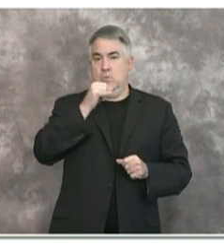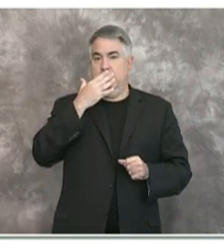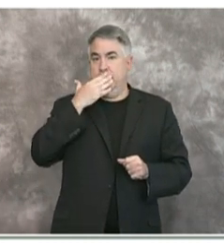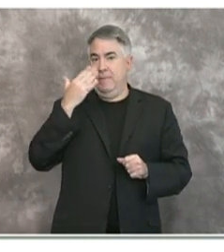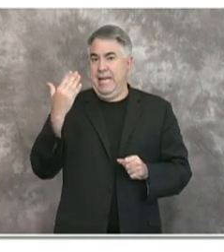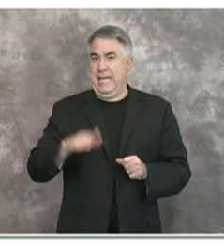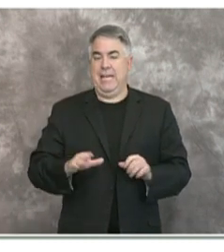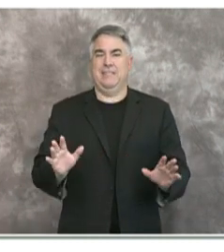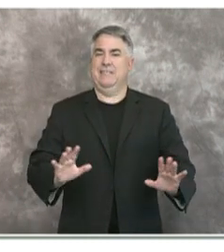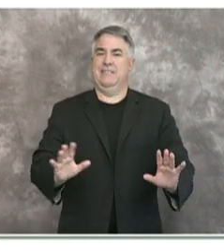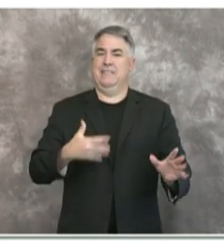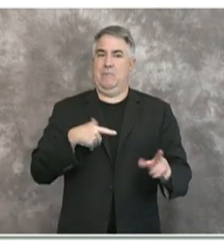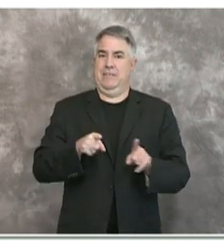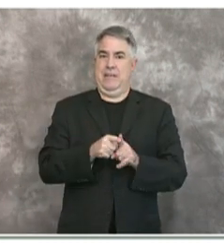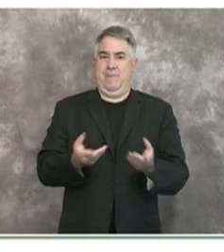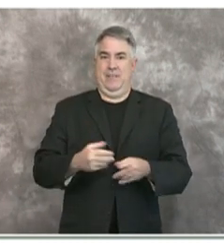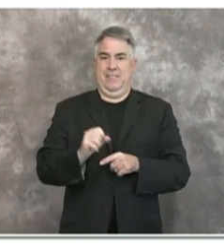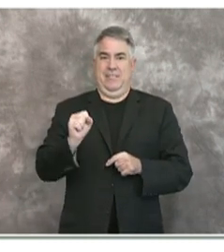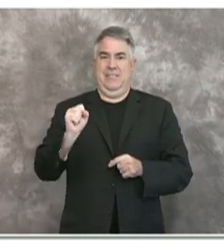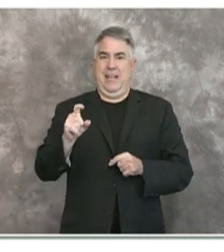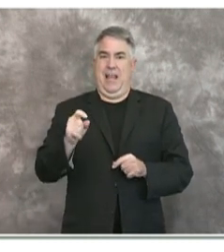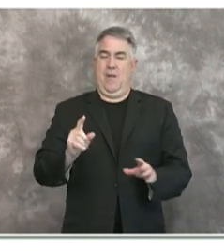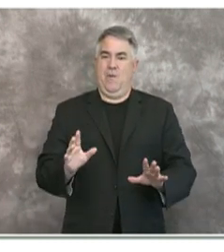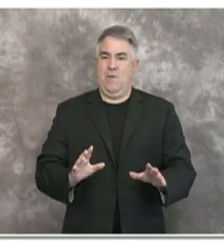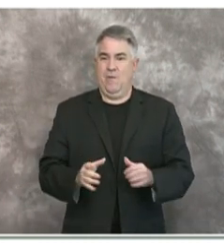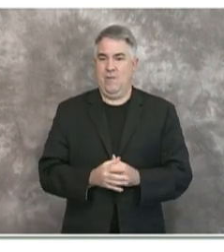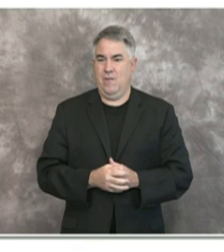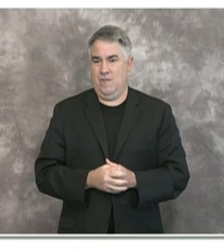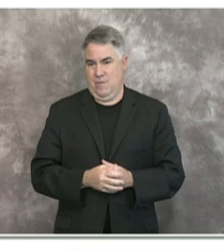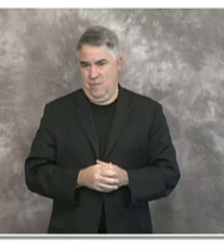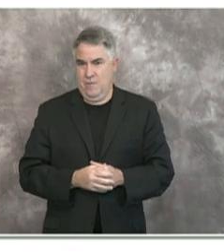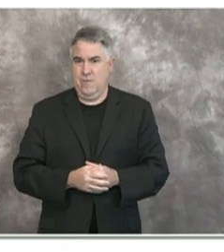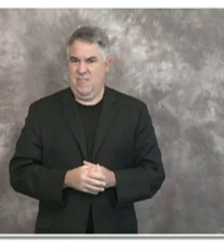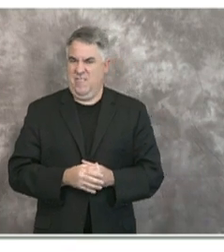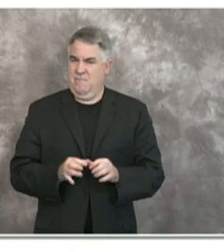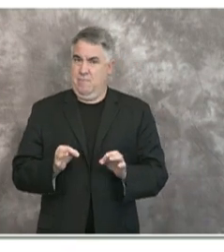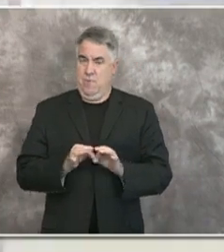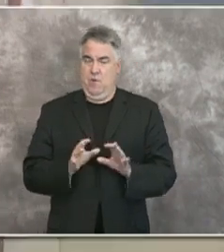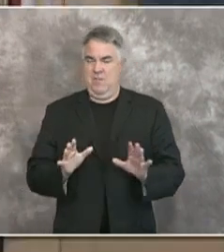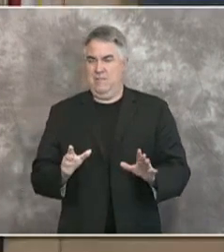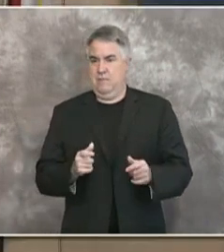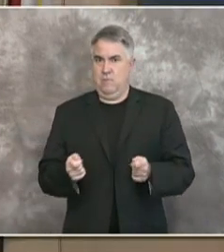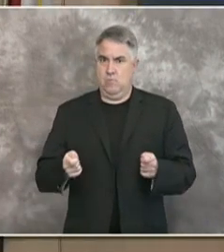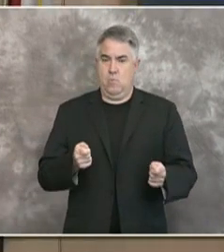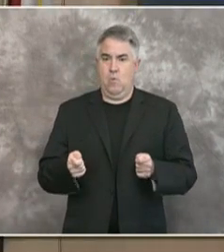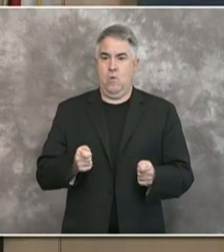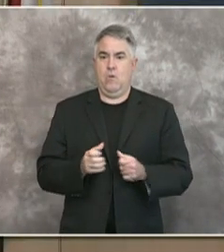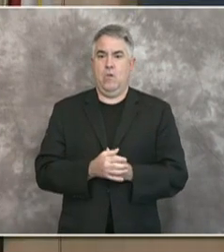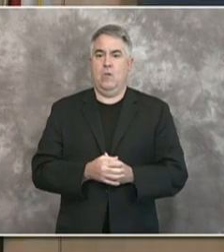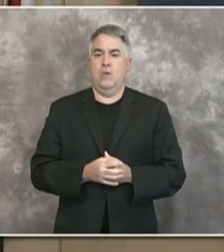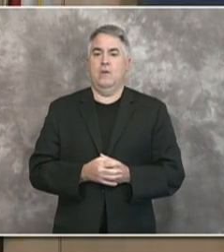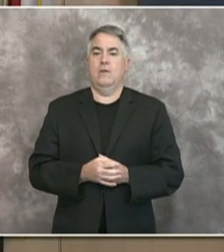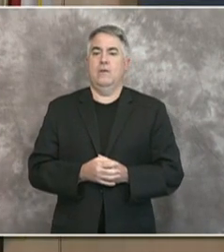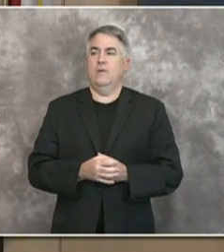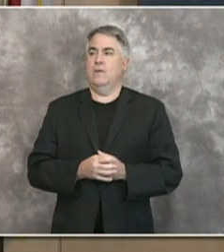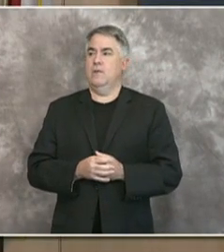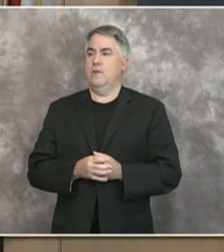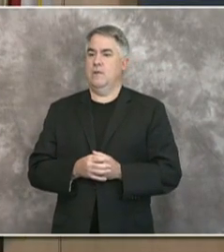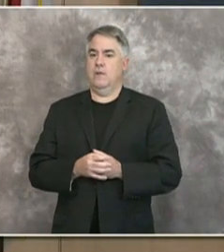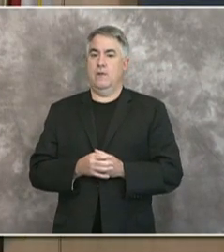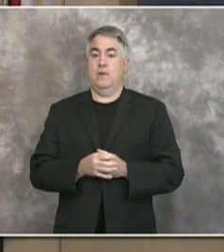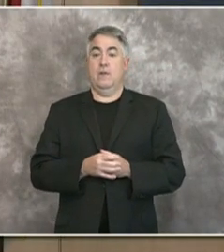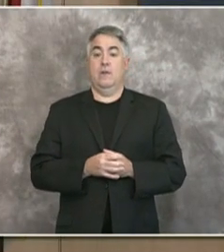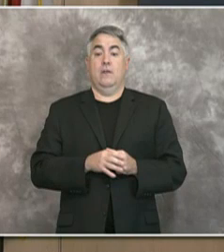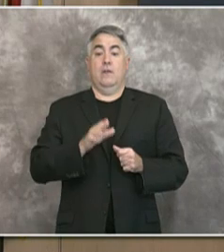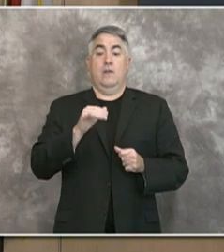virus. We don't want that to happen here in San Diego. We thank the many places of worship that have